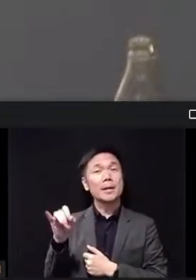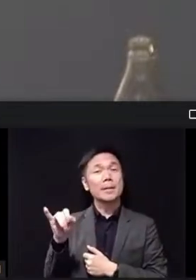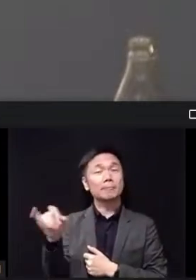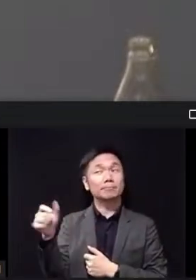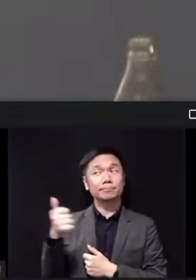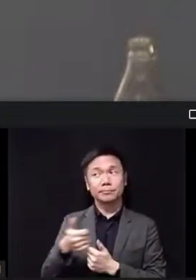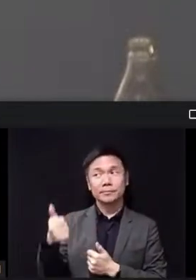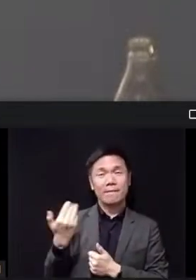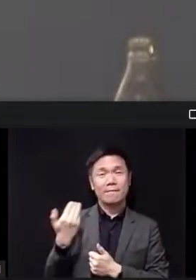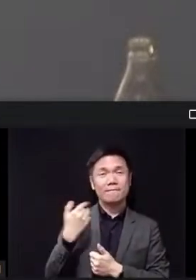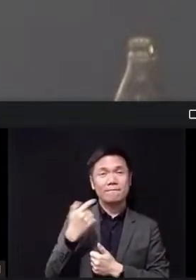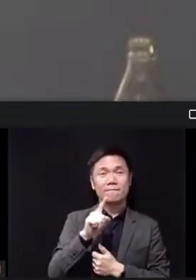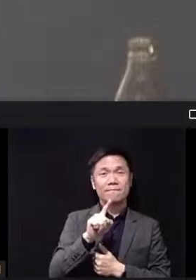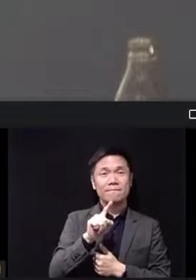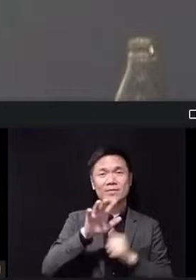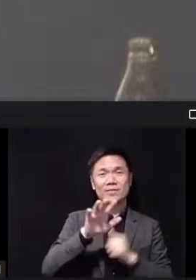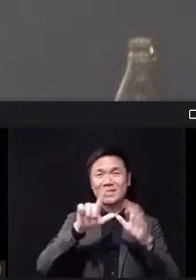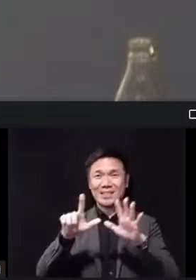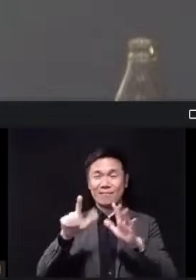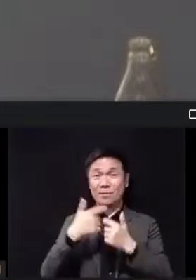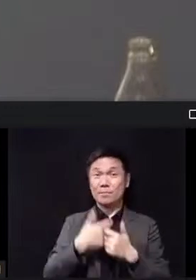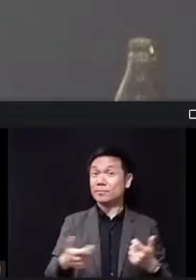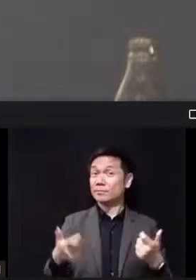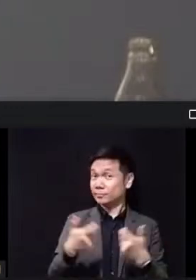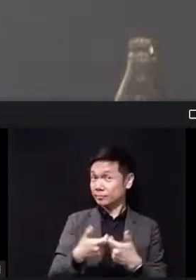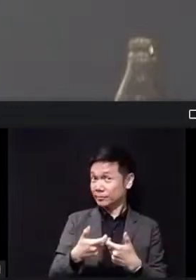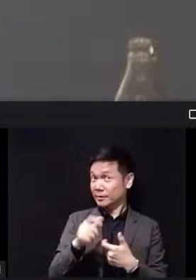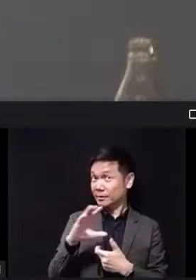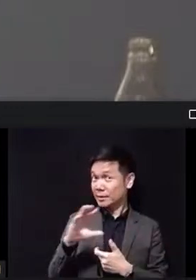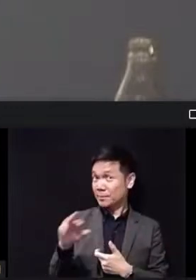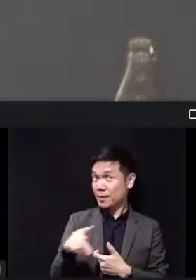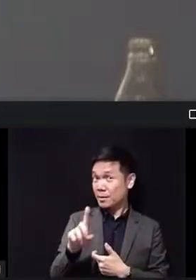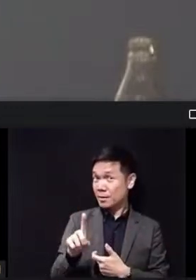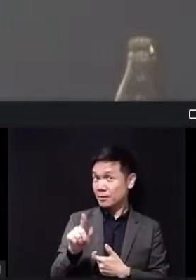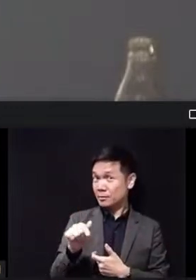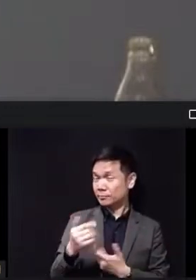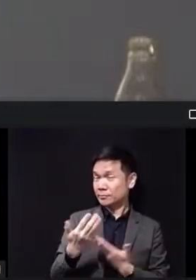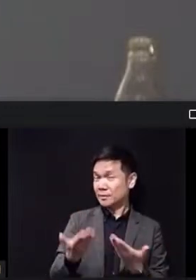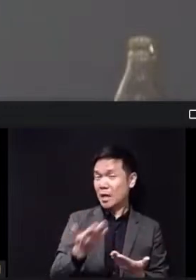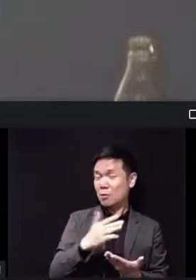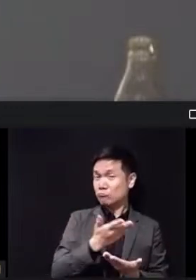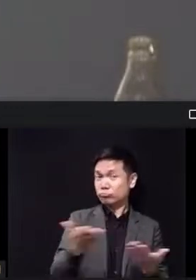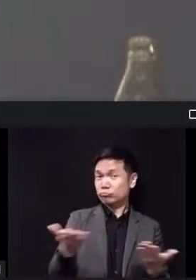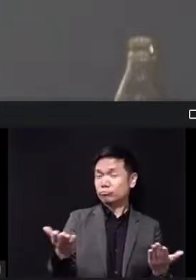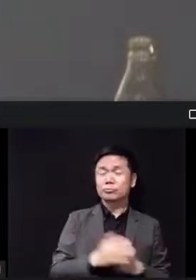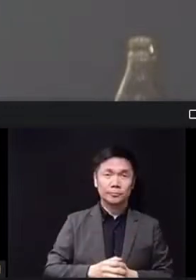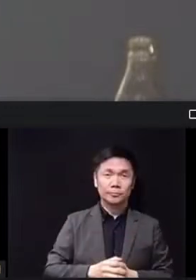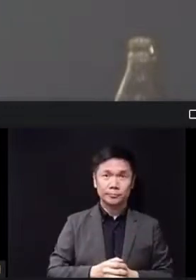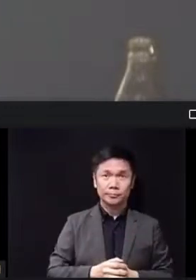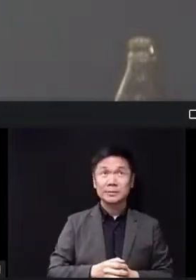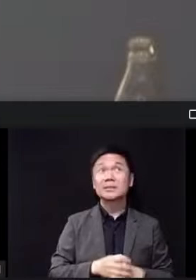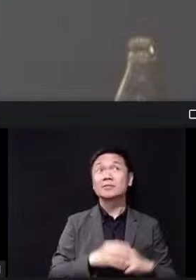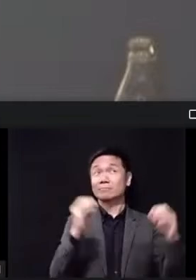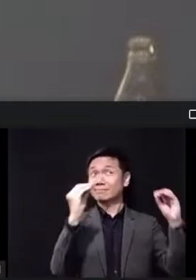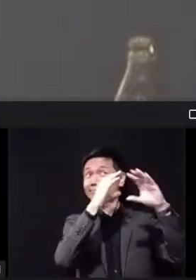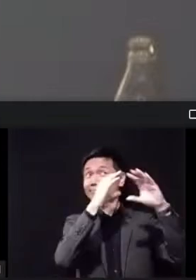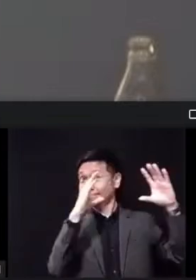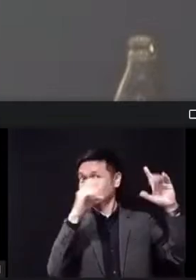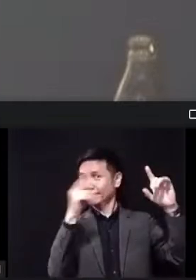the 57th session of the CPD, let's make solutions a reality.